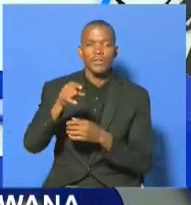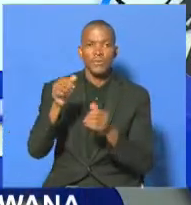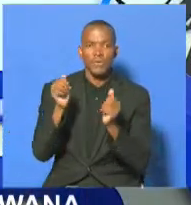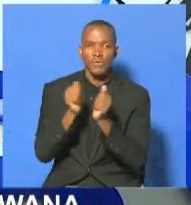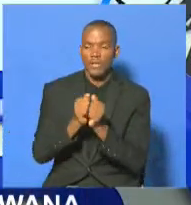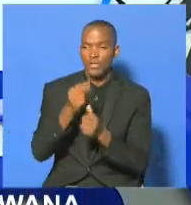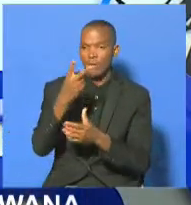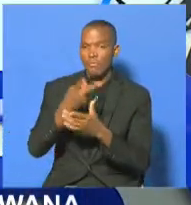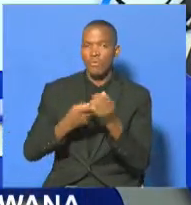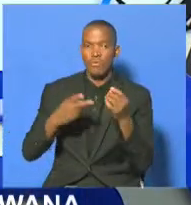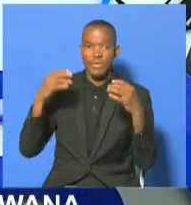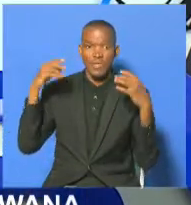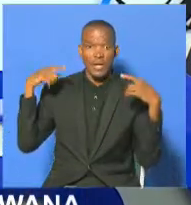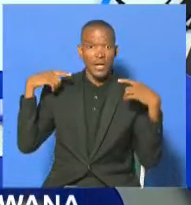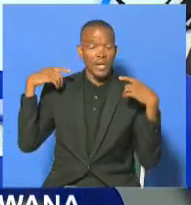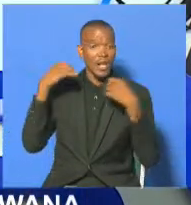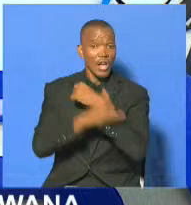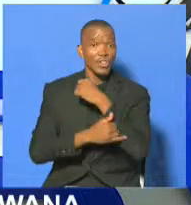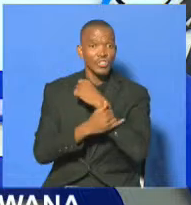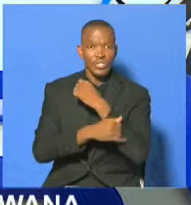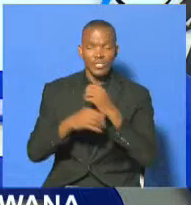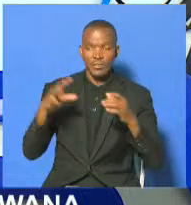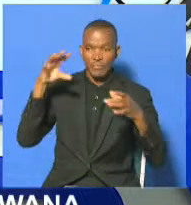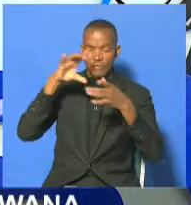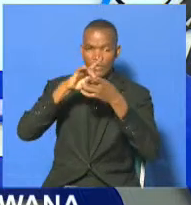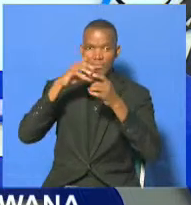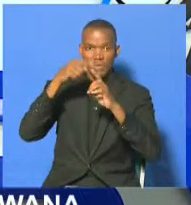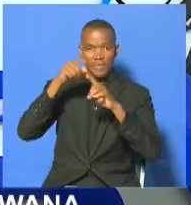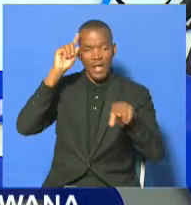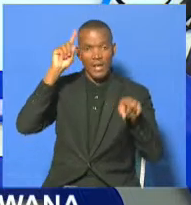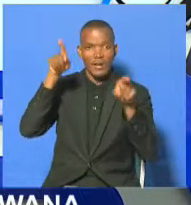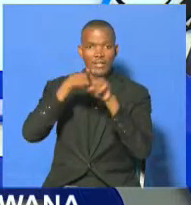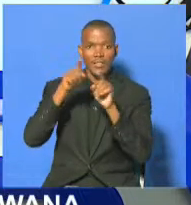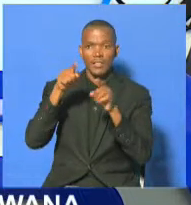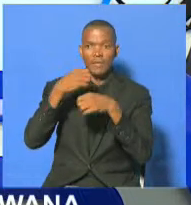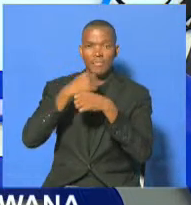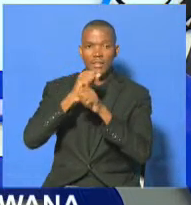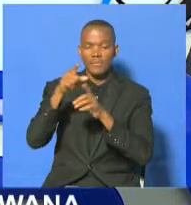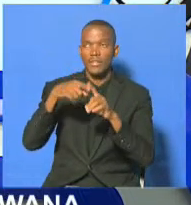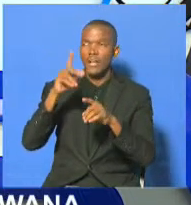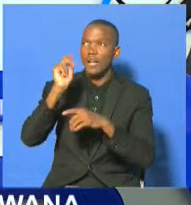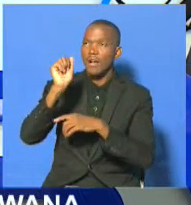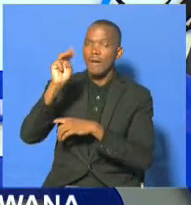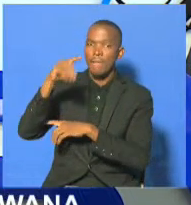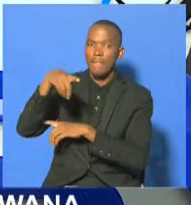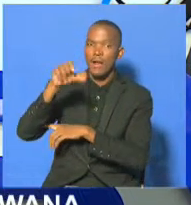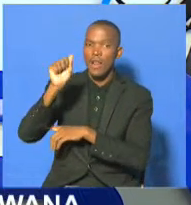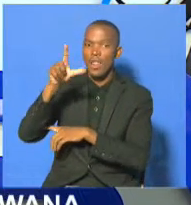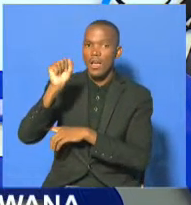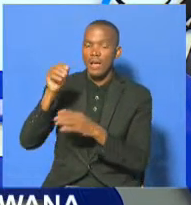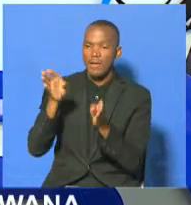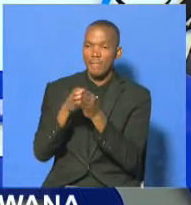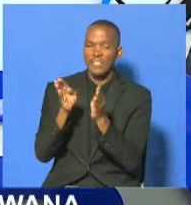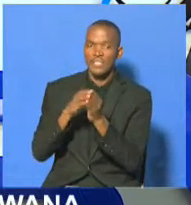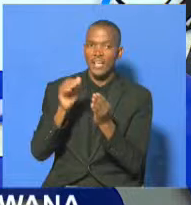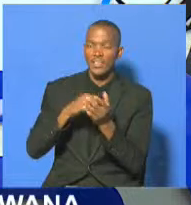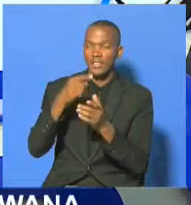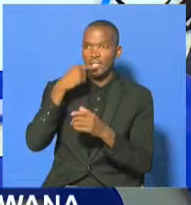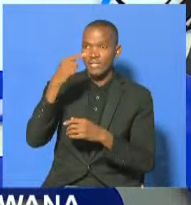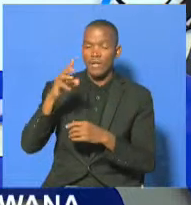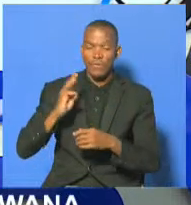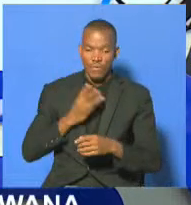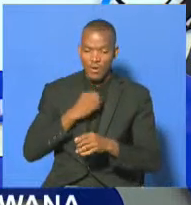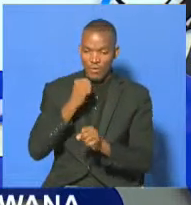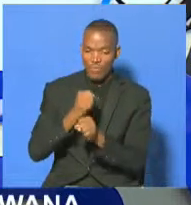two heads of state at bilateral level. So they met in Kampala and they directed us to work together